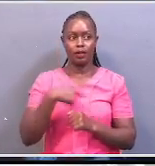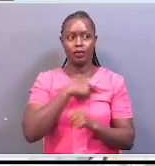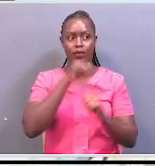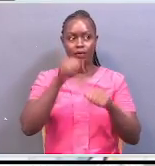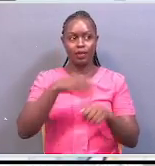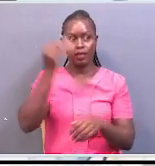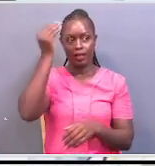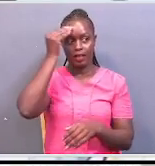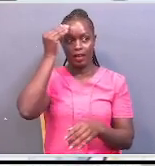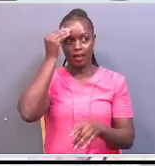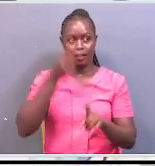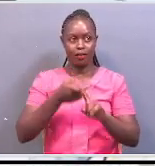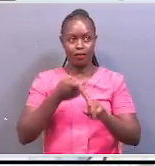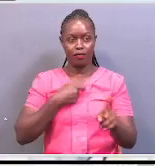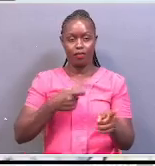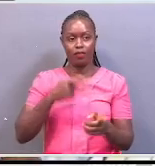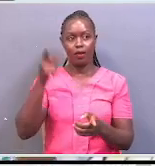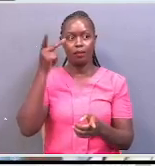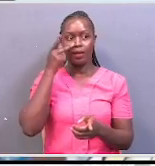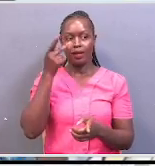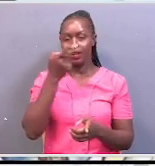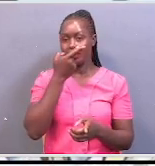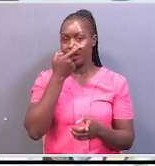learn from Mwai Kibaki.